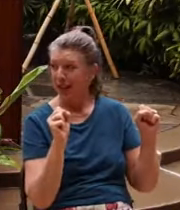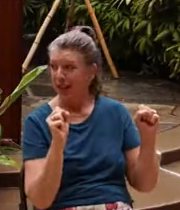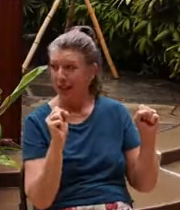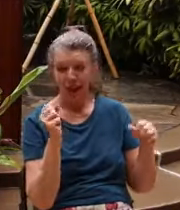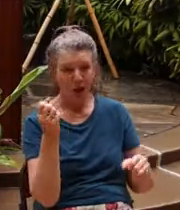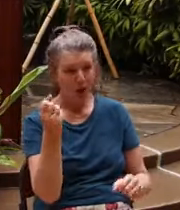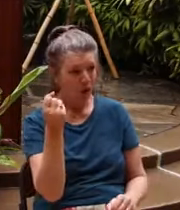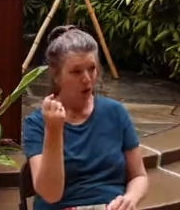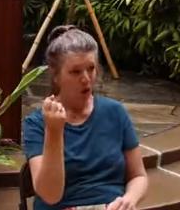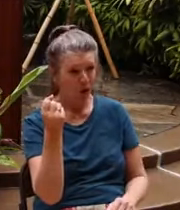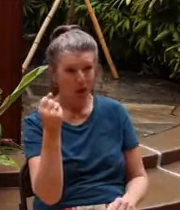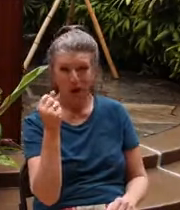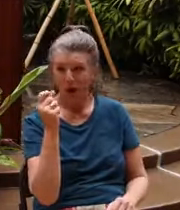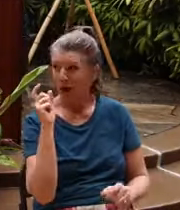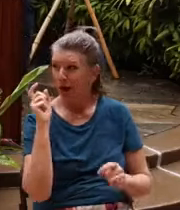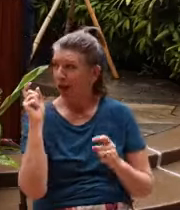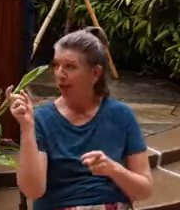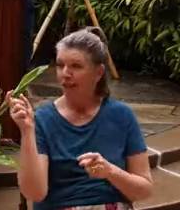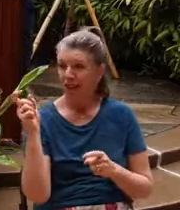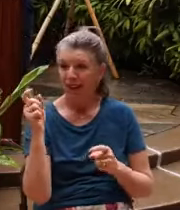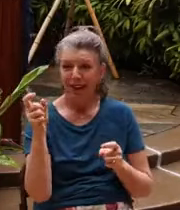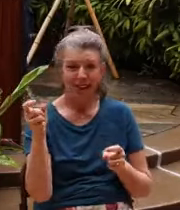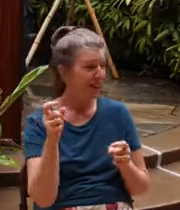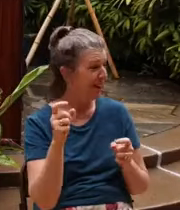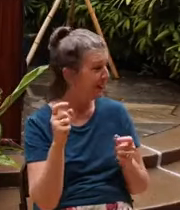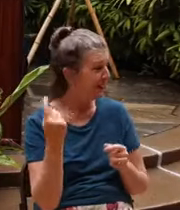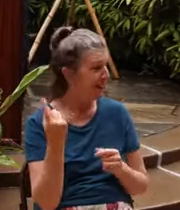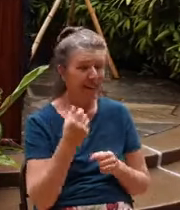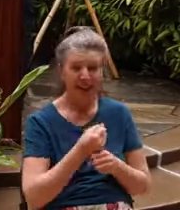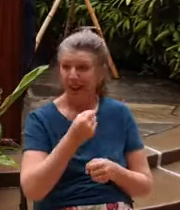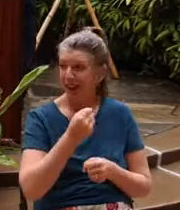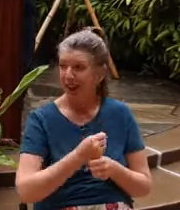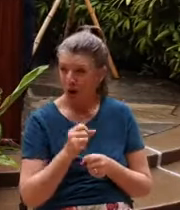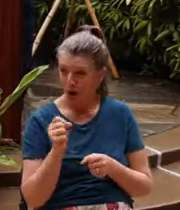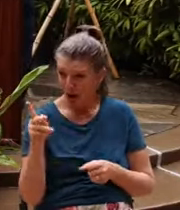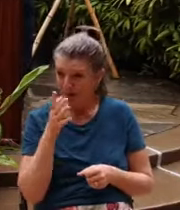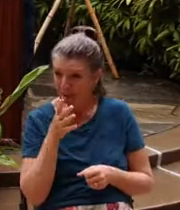Oh no, you better go get that one over there. Go get that one. You okay, mama?